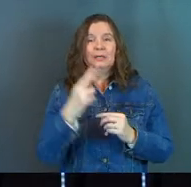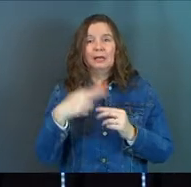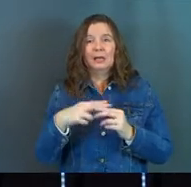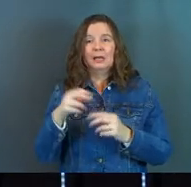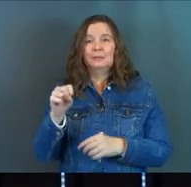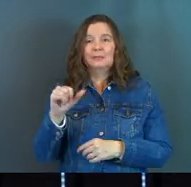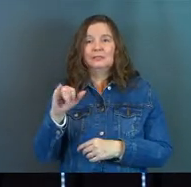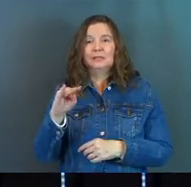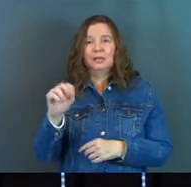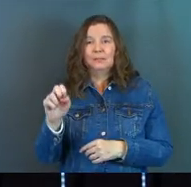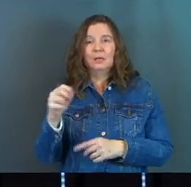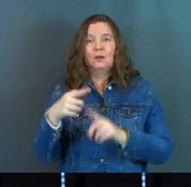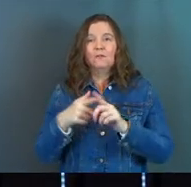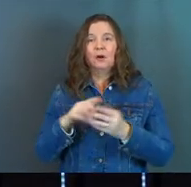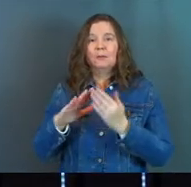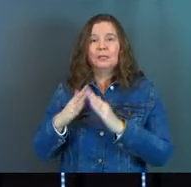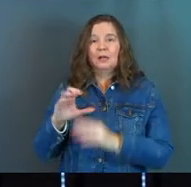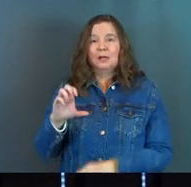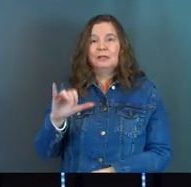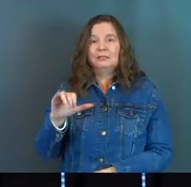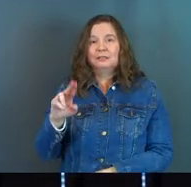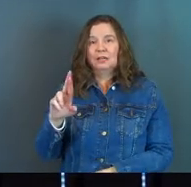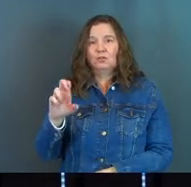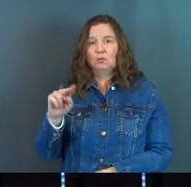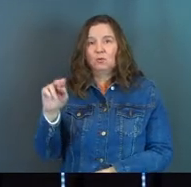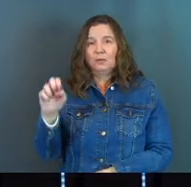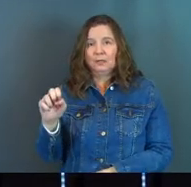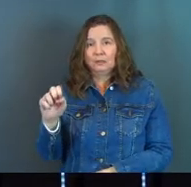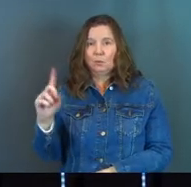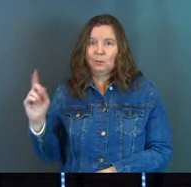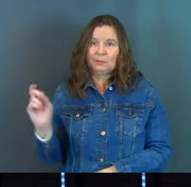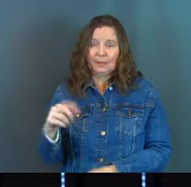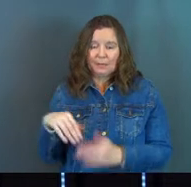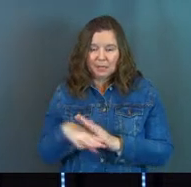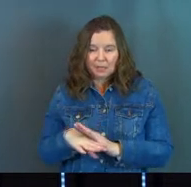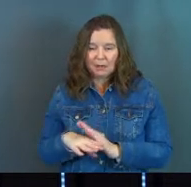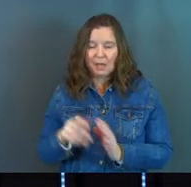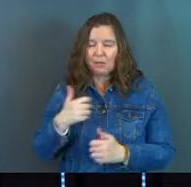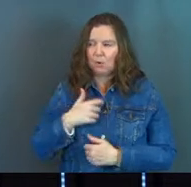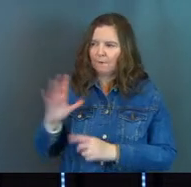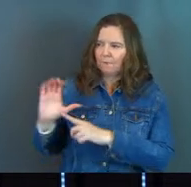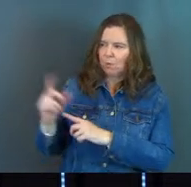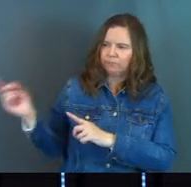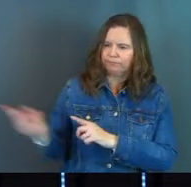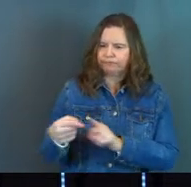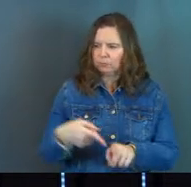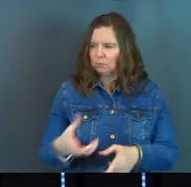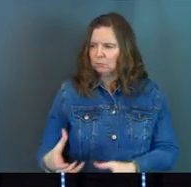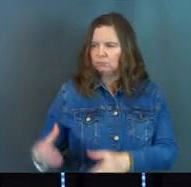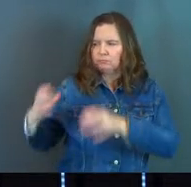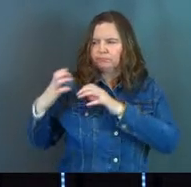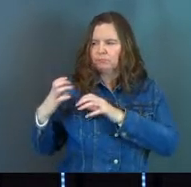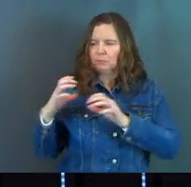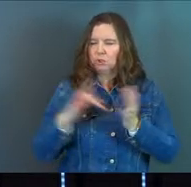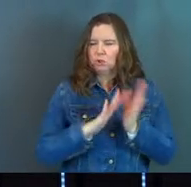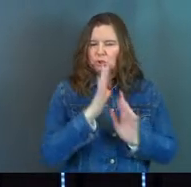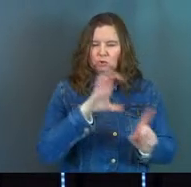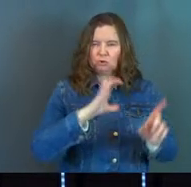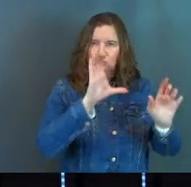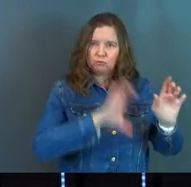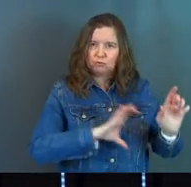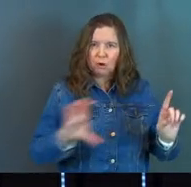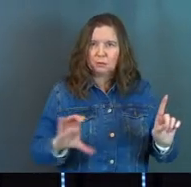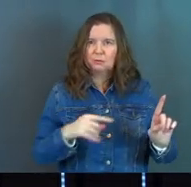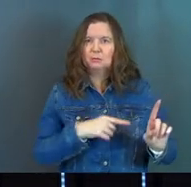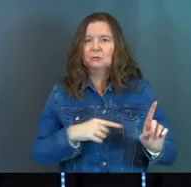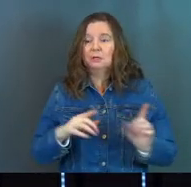who was from Cyrene, was coming in from the countryside just then. And the soldiers forced him to carry Jesus' cross. Simon